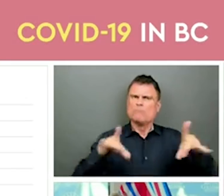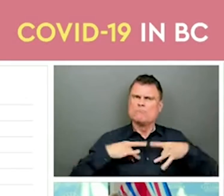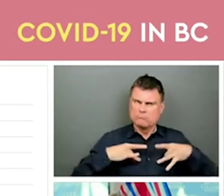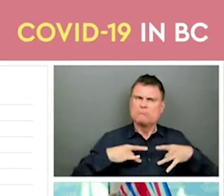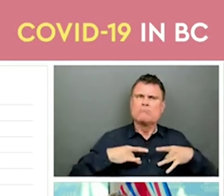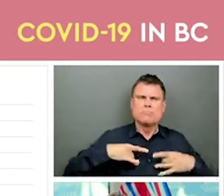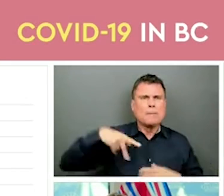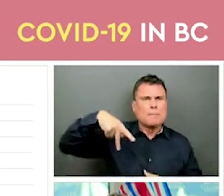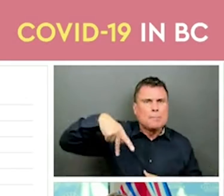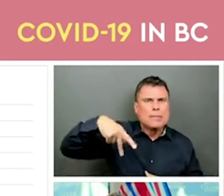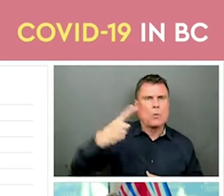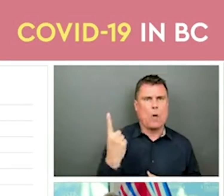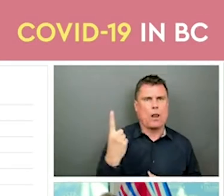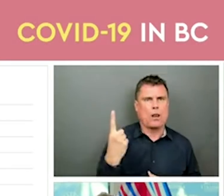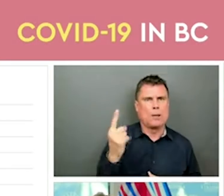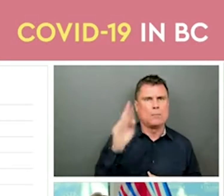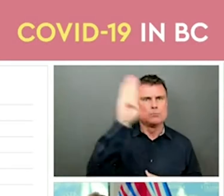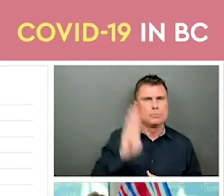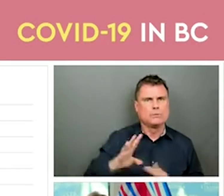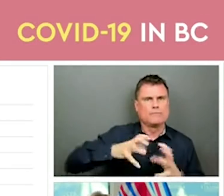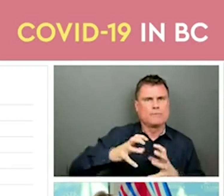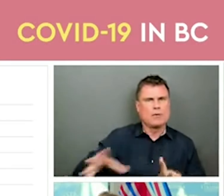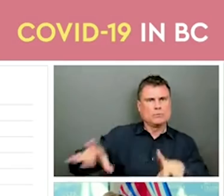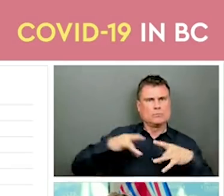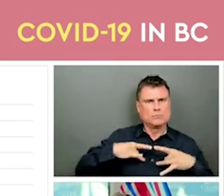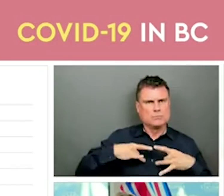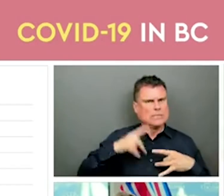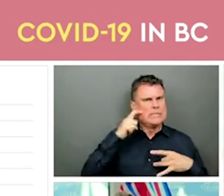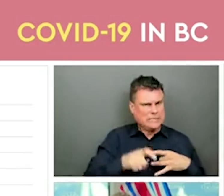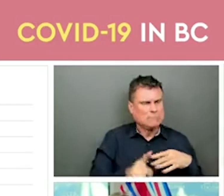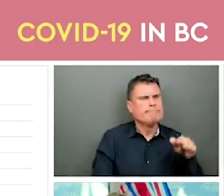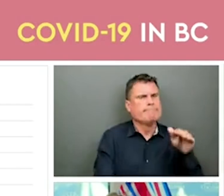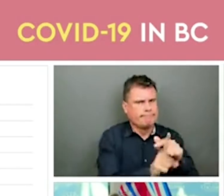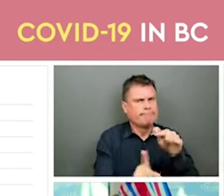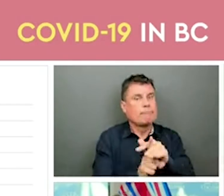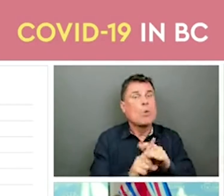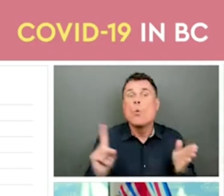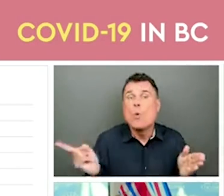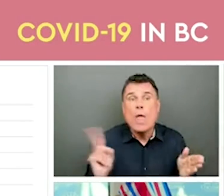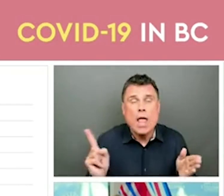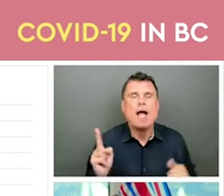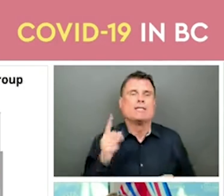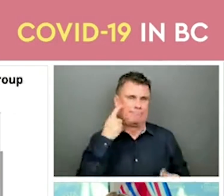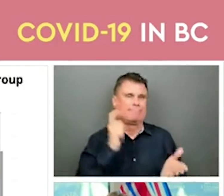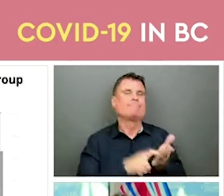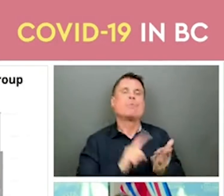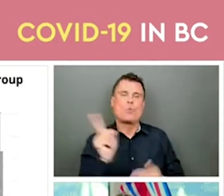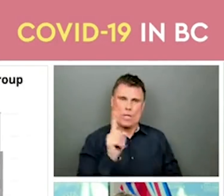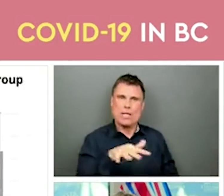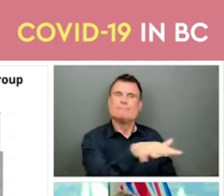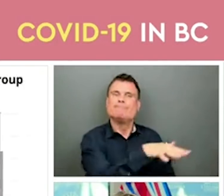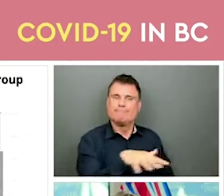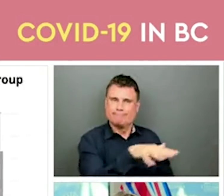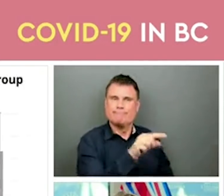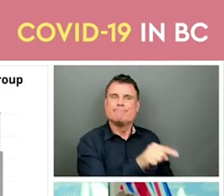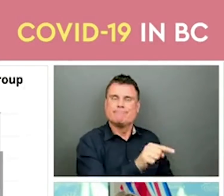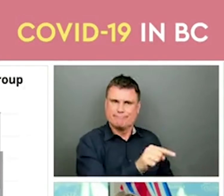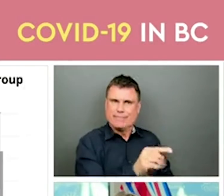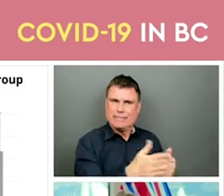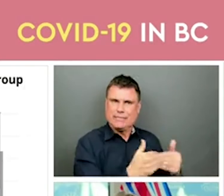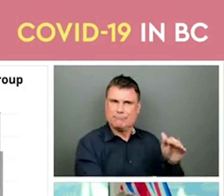a reflection, again, of where the outbreaks are happening and the increased transmissibility in those